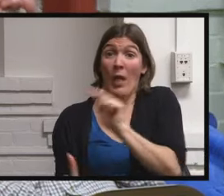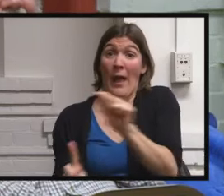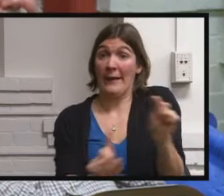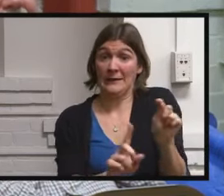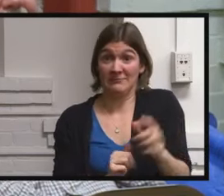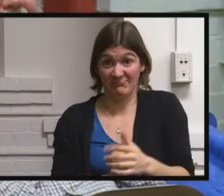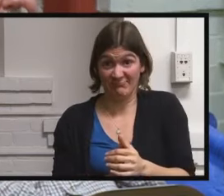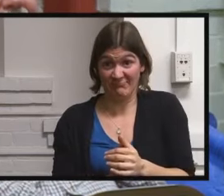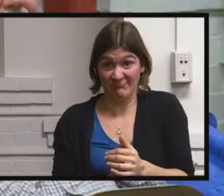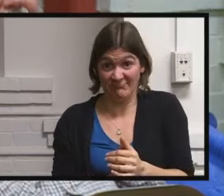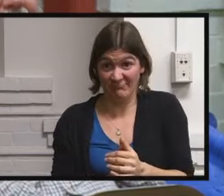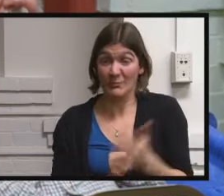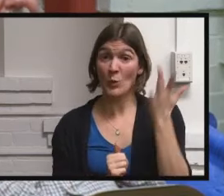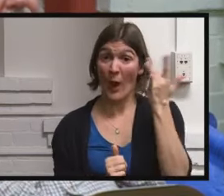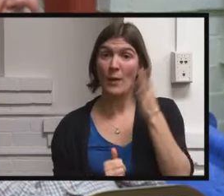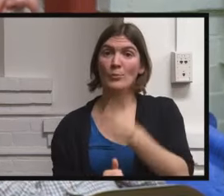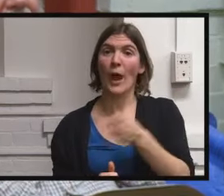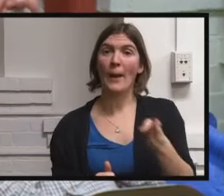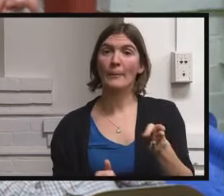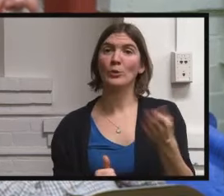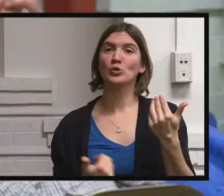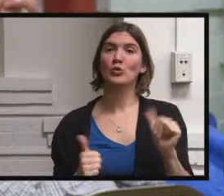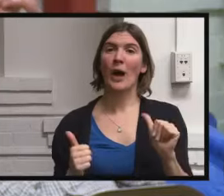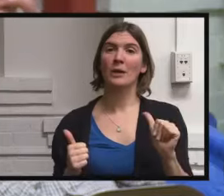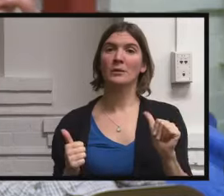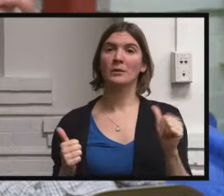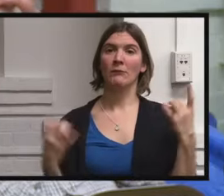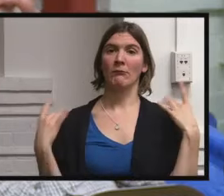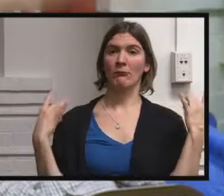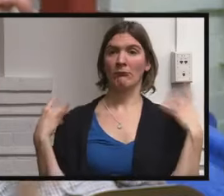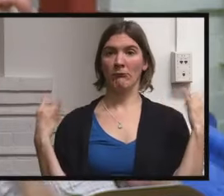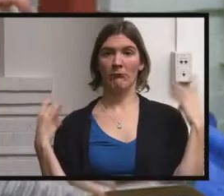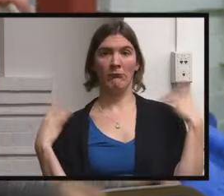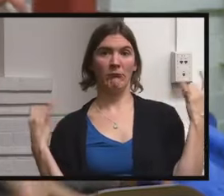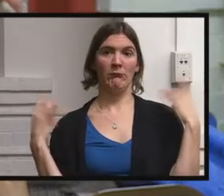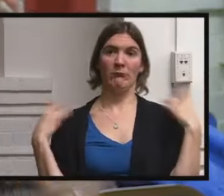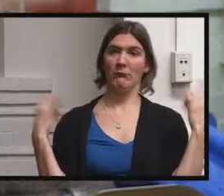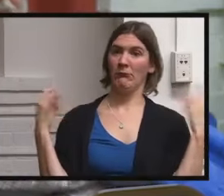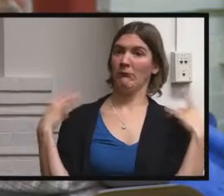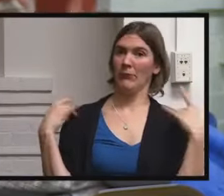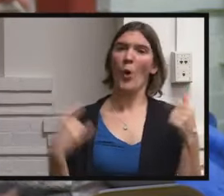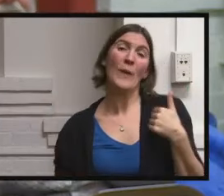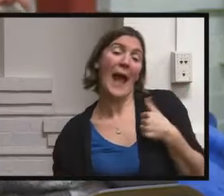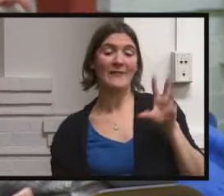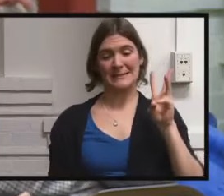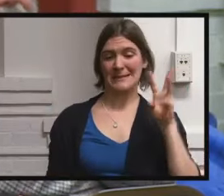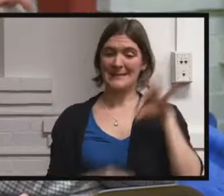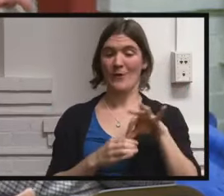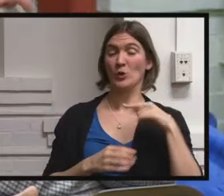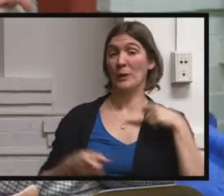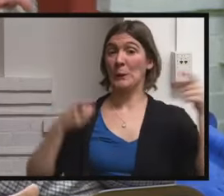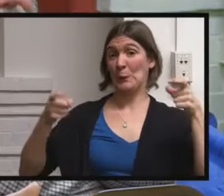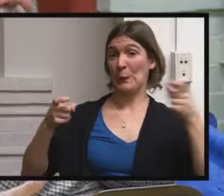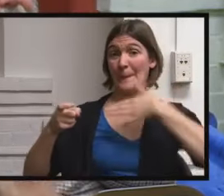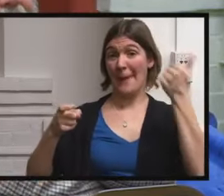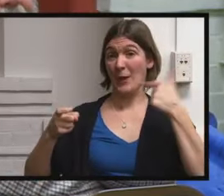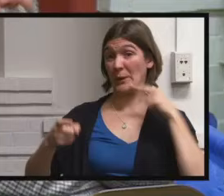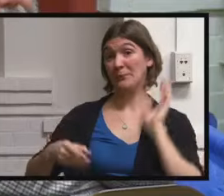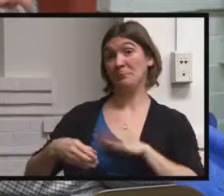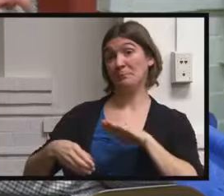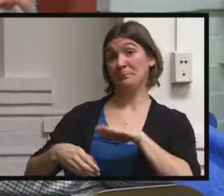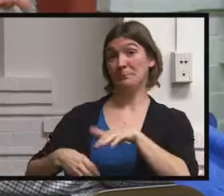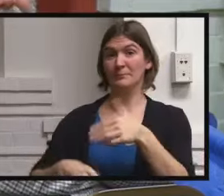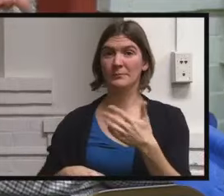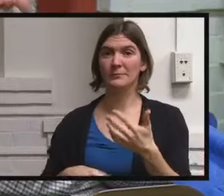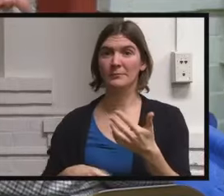And because Brattleboro always was trying to wield this whole 6-vote thing over everything that happened at the district, So it